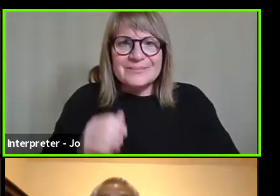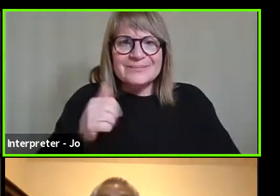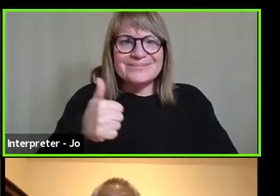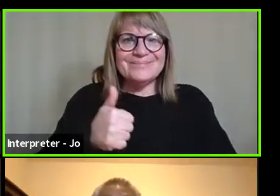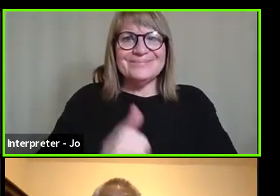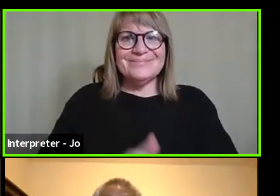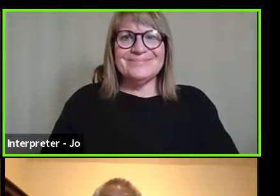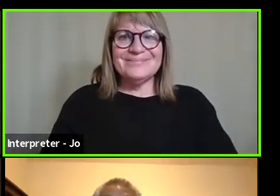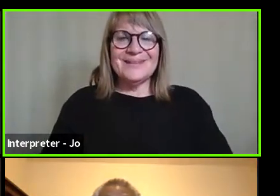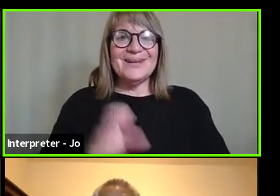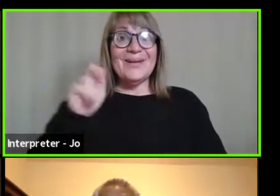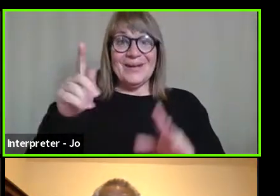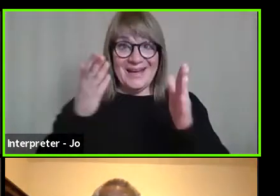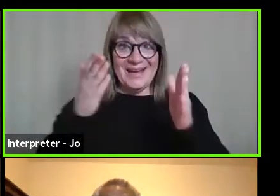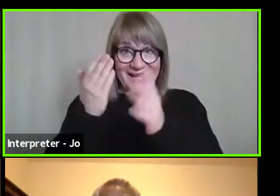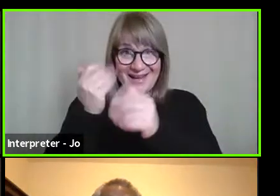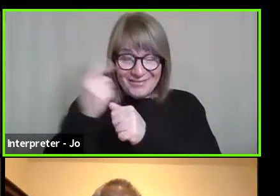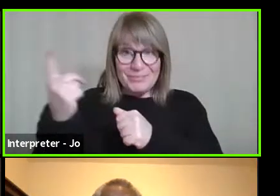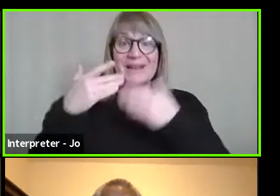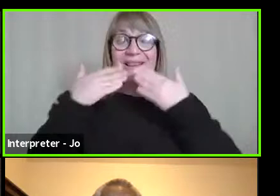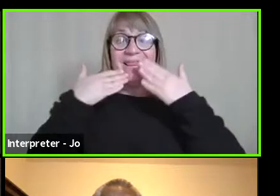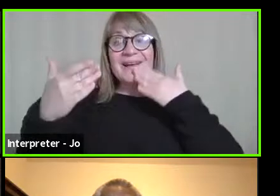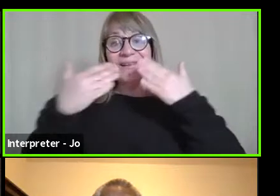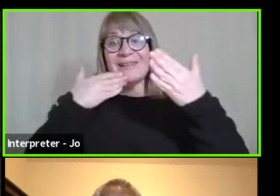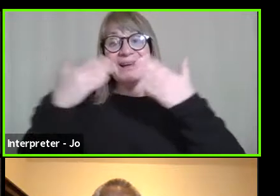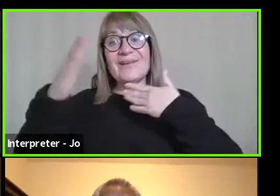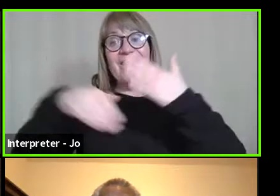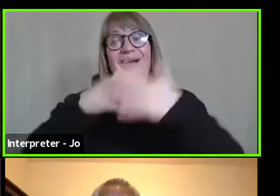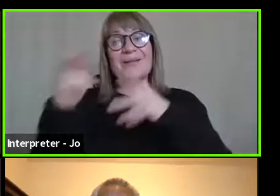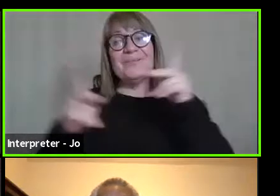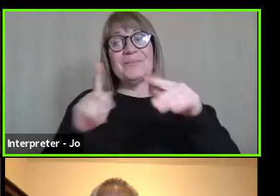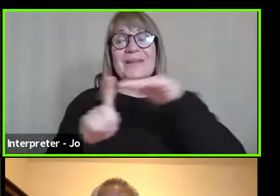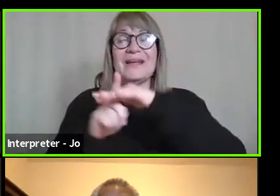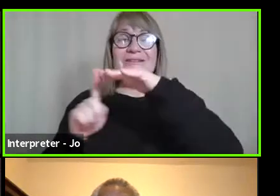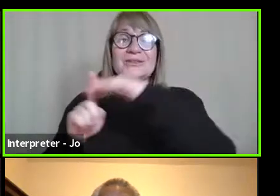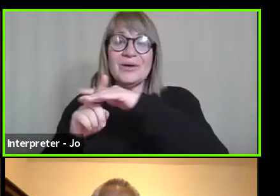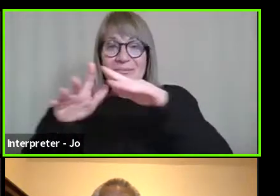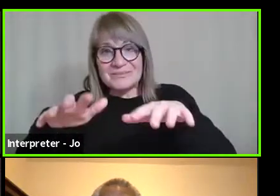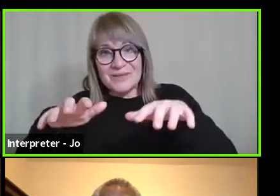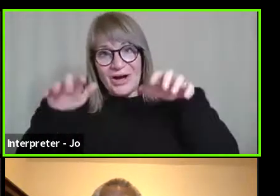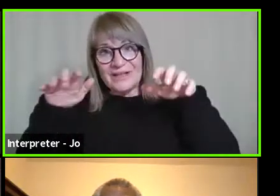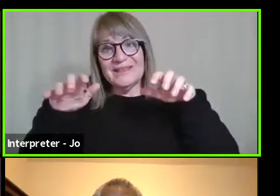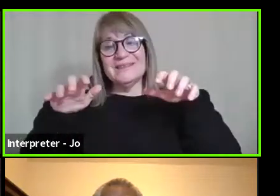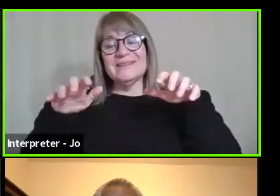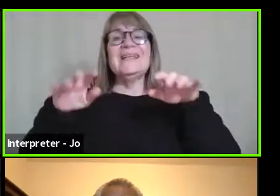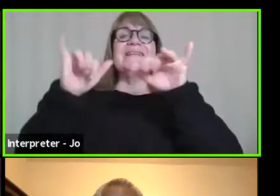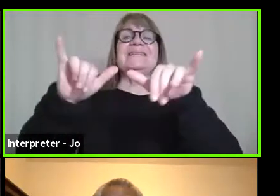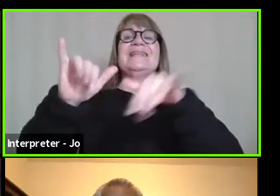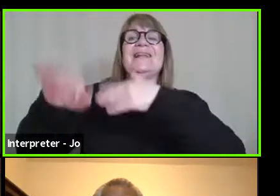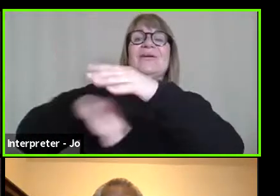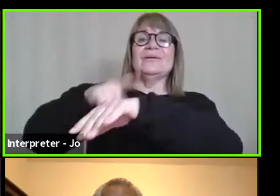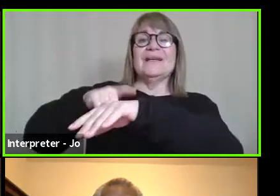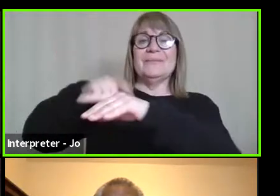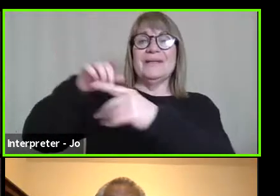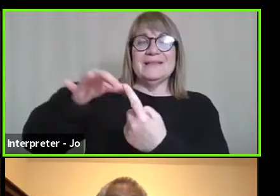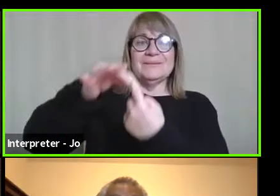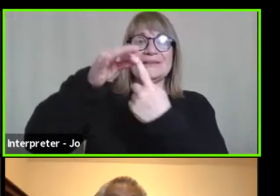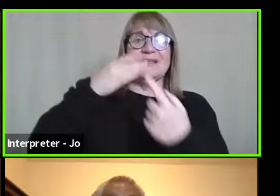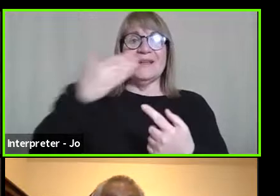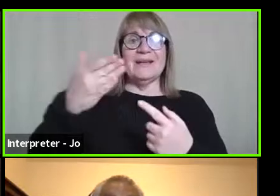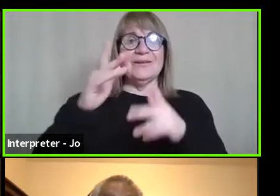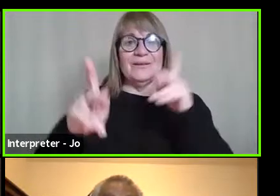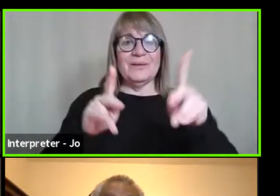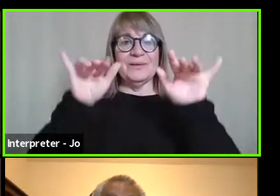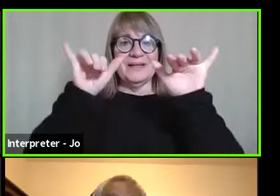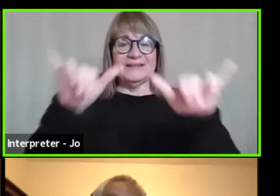right everyone and thank you everyone who was here who's here now and who was here the whole time and especially thanks to the people who